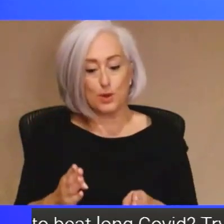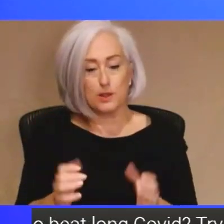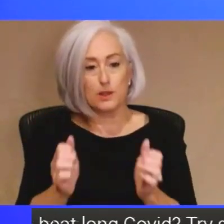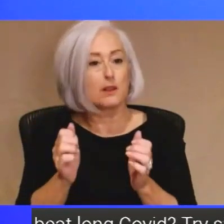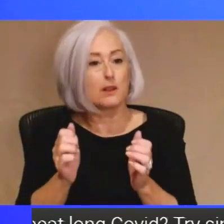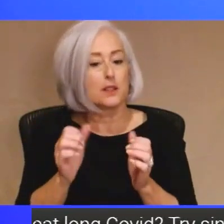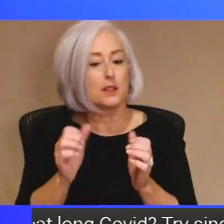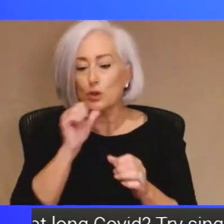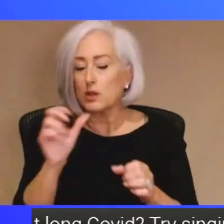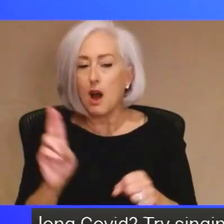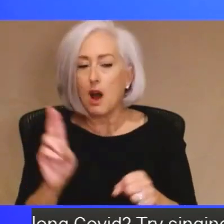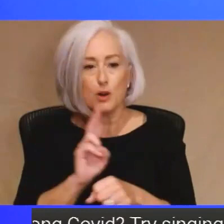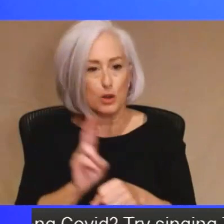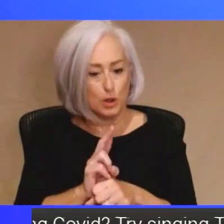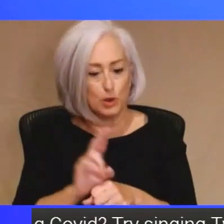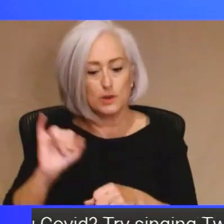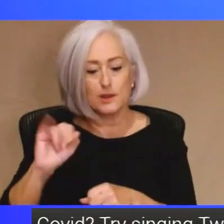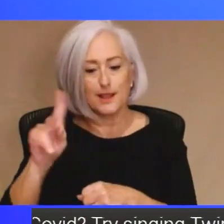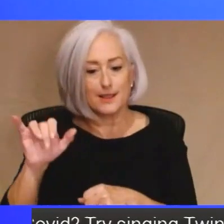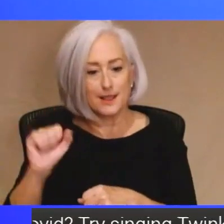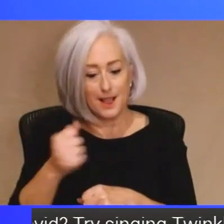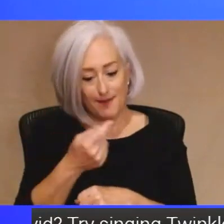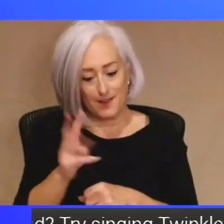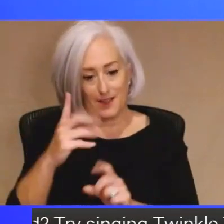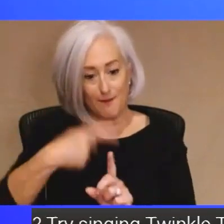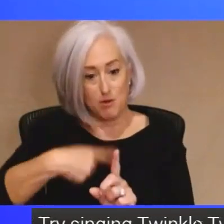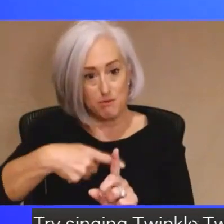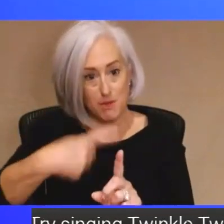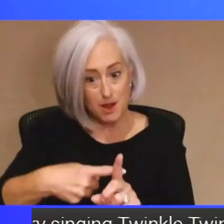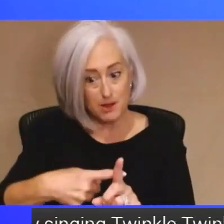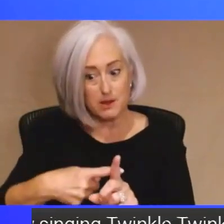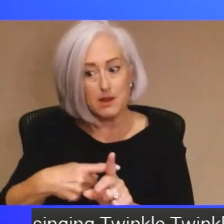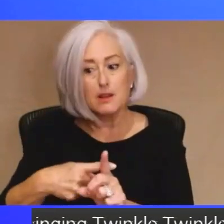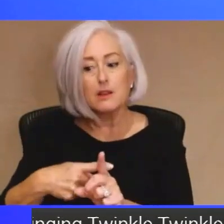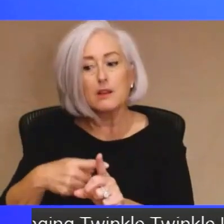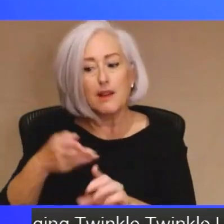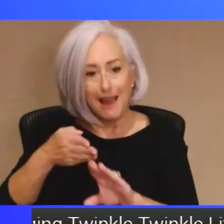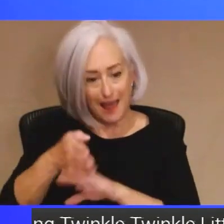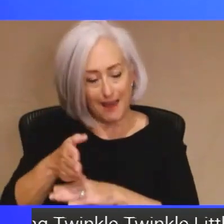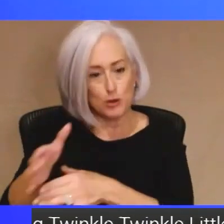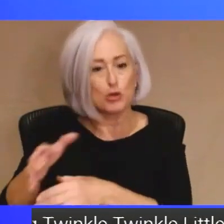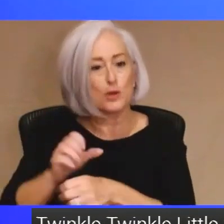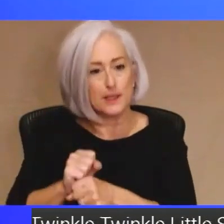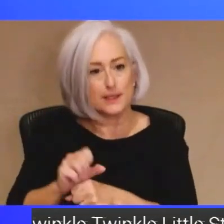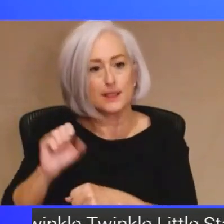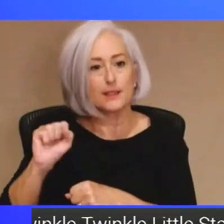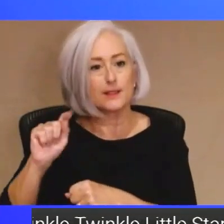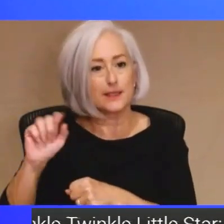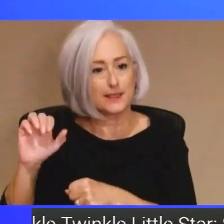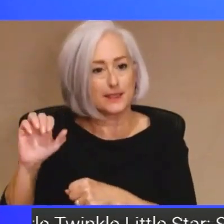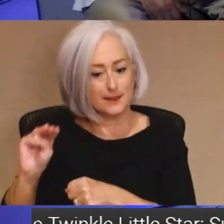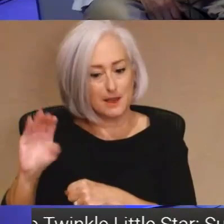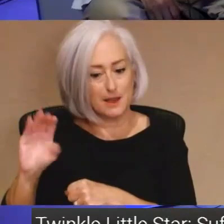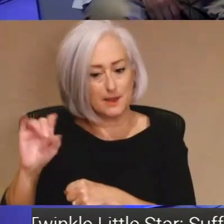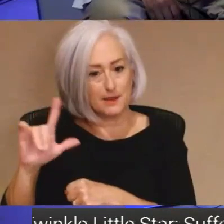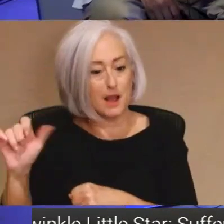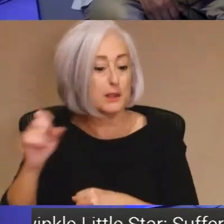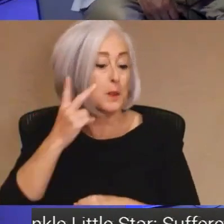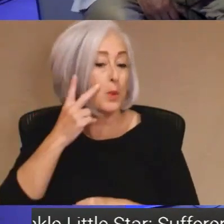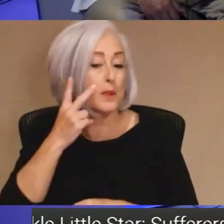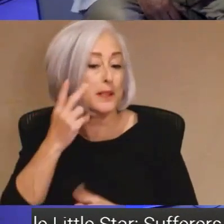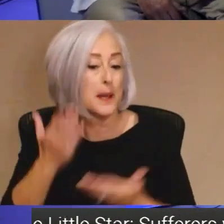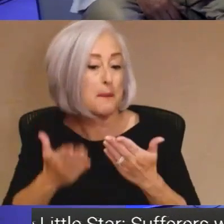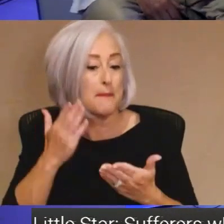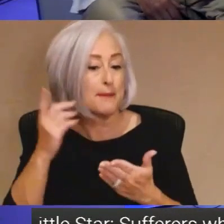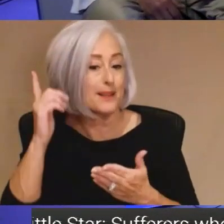So we're on the cusp, I think, of seeing some of the things that may end up being the cure or prevention. Dr. Lauer, I have to bring you in here. You